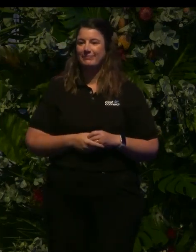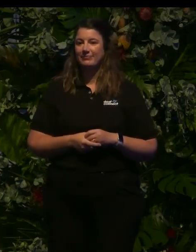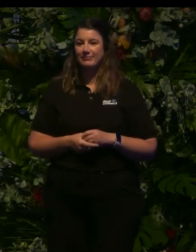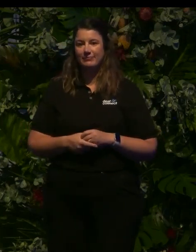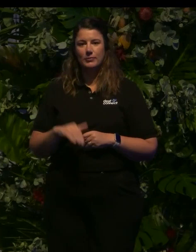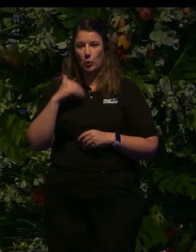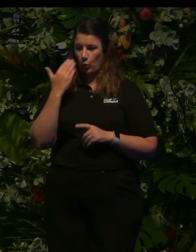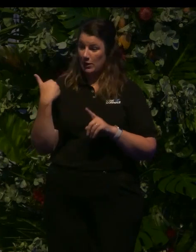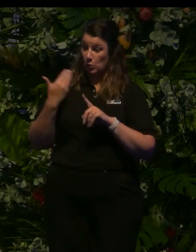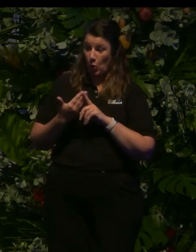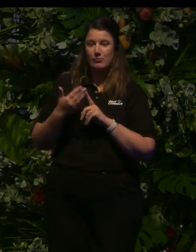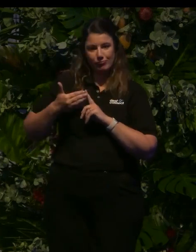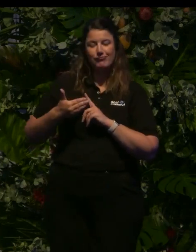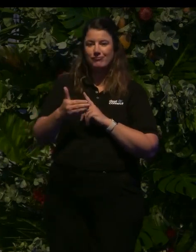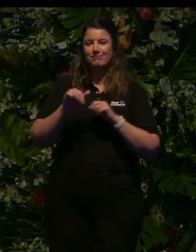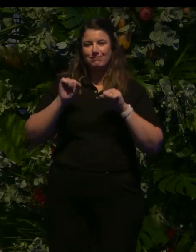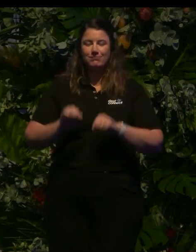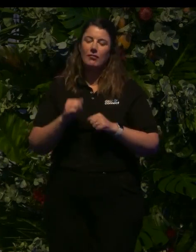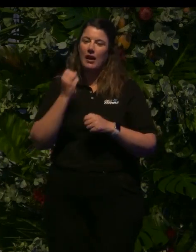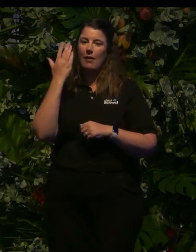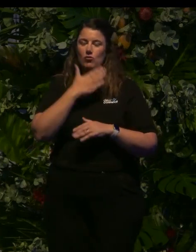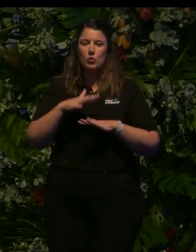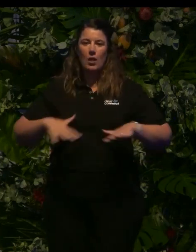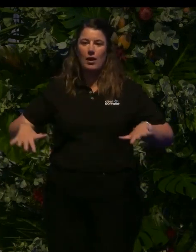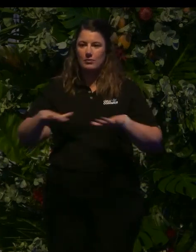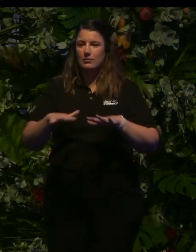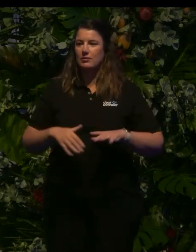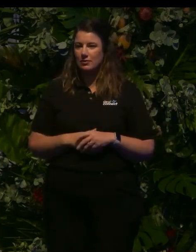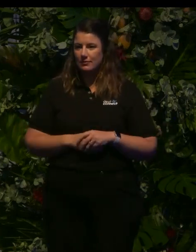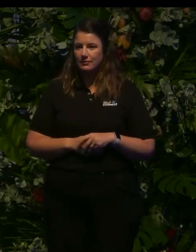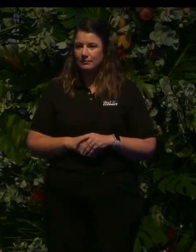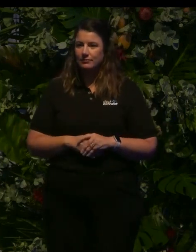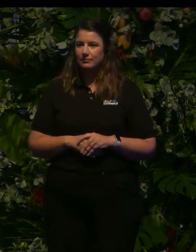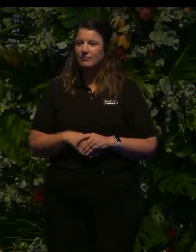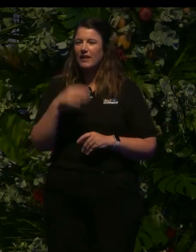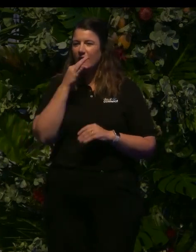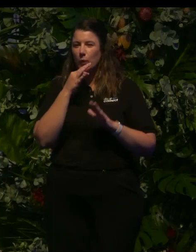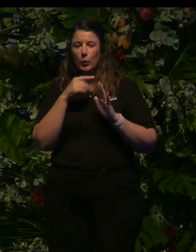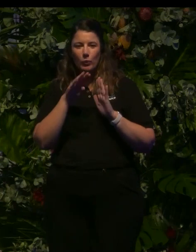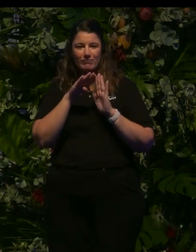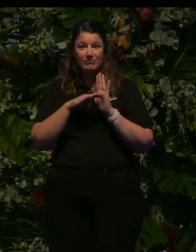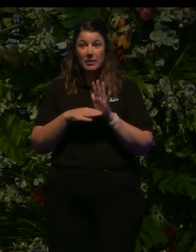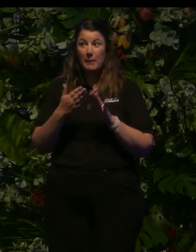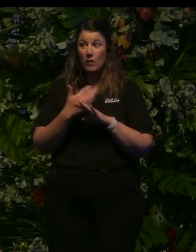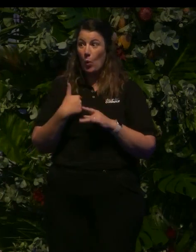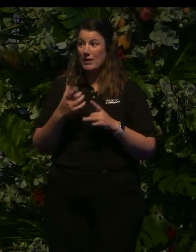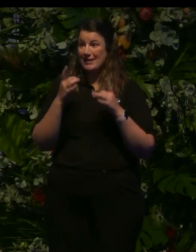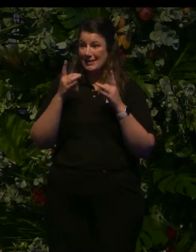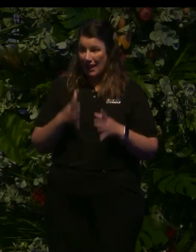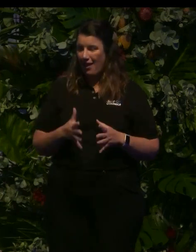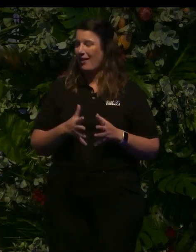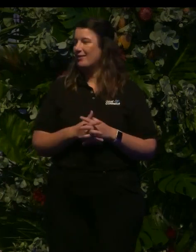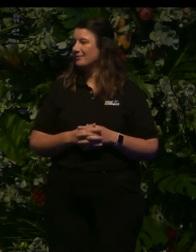Always was, always will be Aboriginal land. Just a few housekeeping items before we get to the